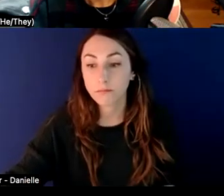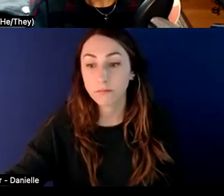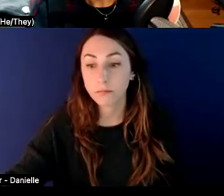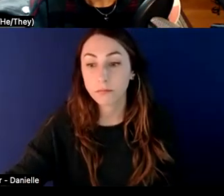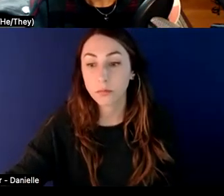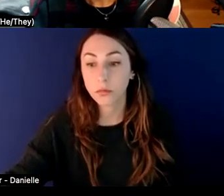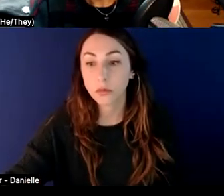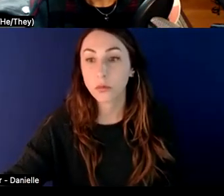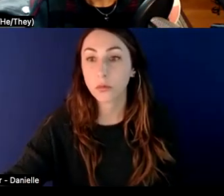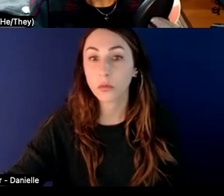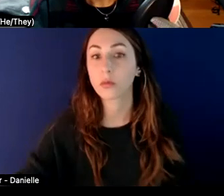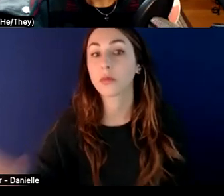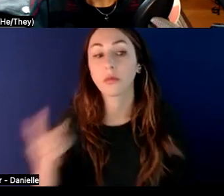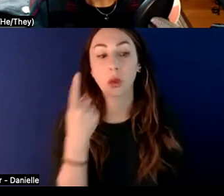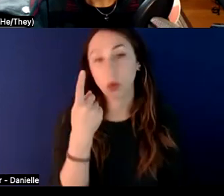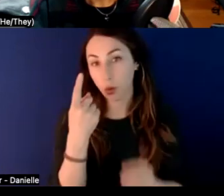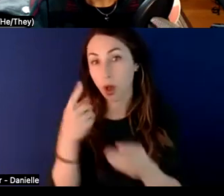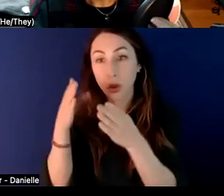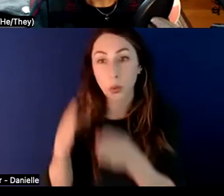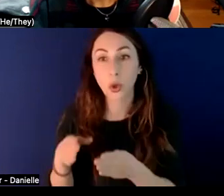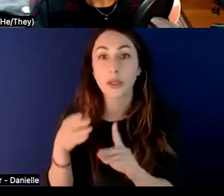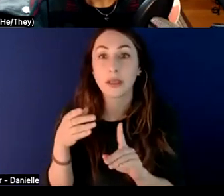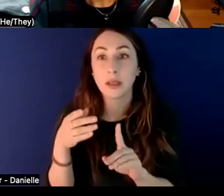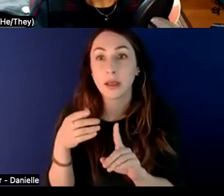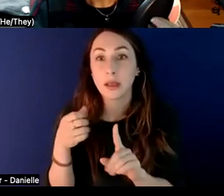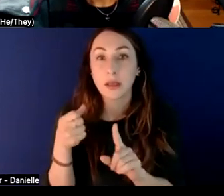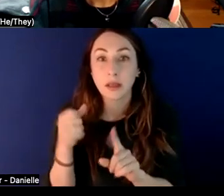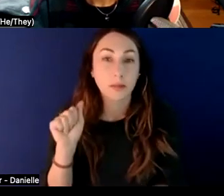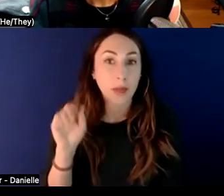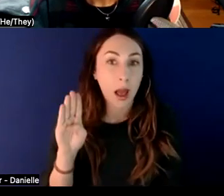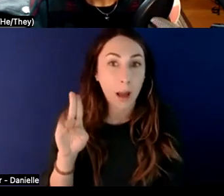one of the people who was my abuser was also disabled.